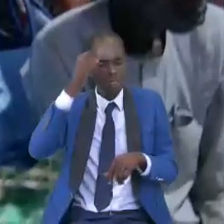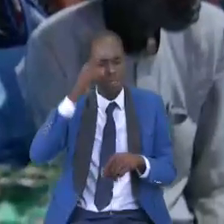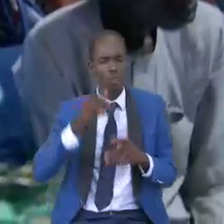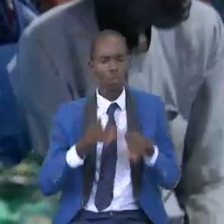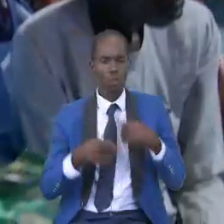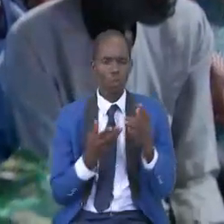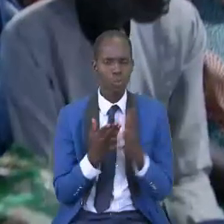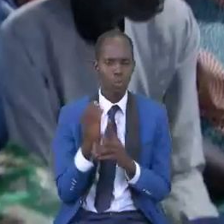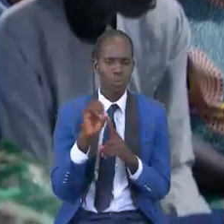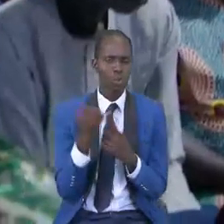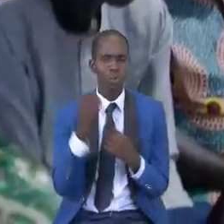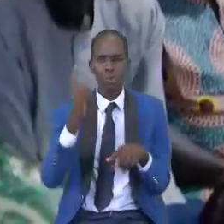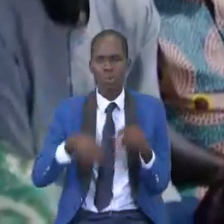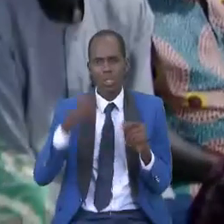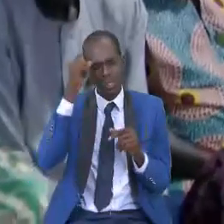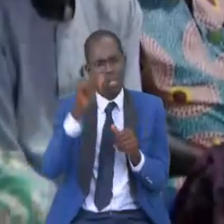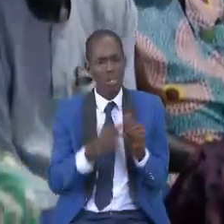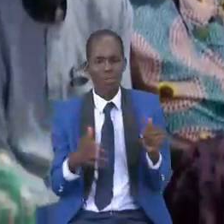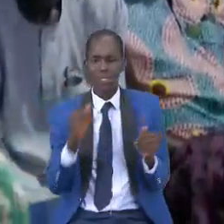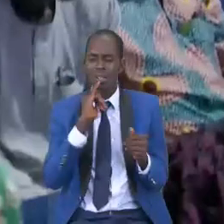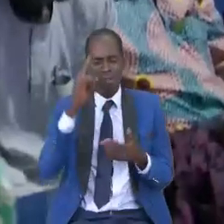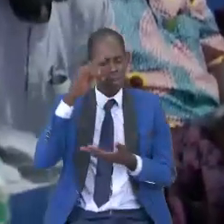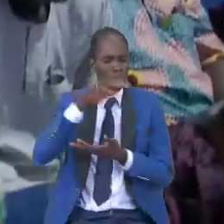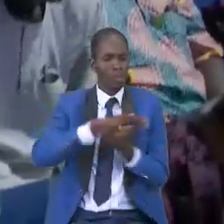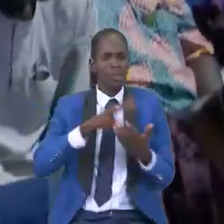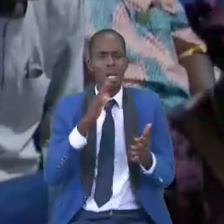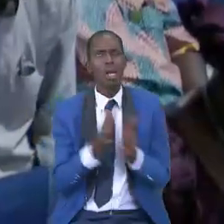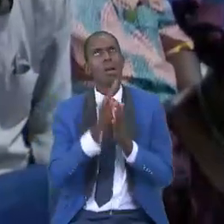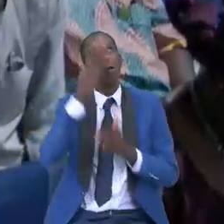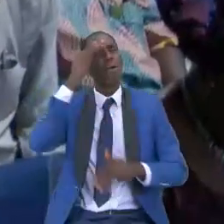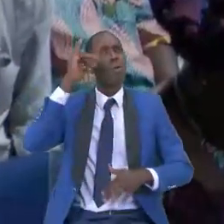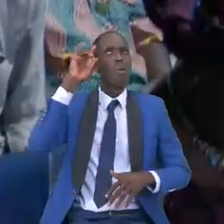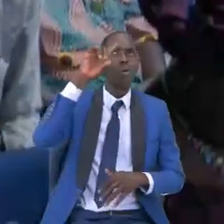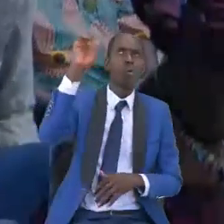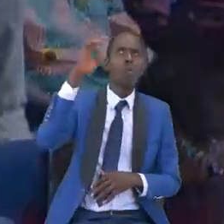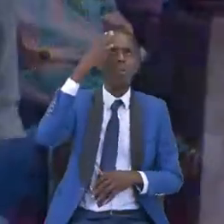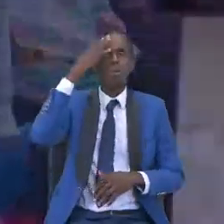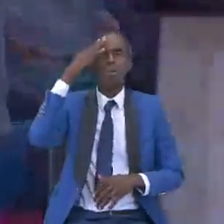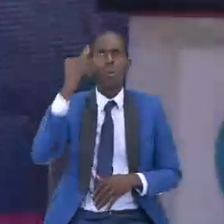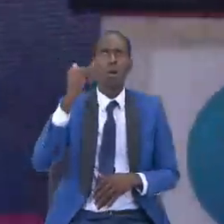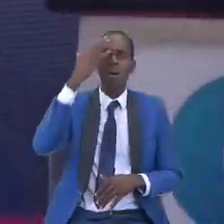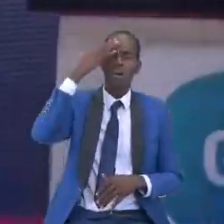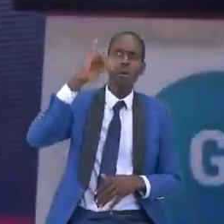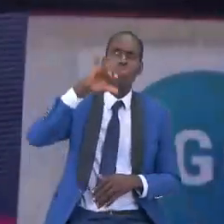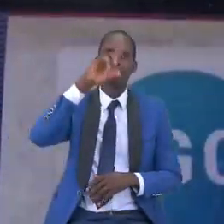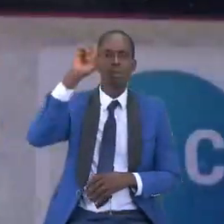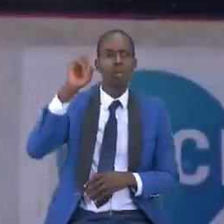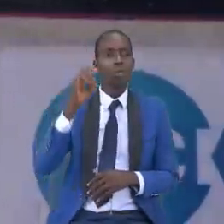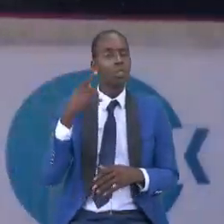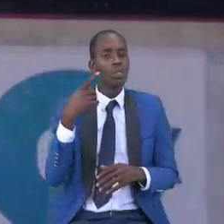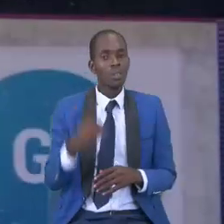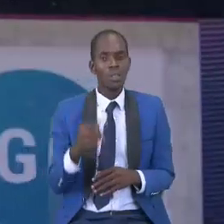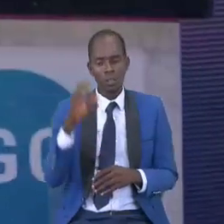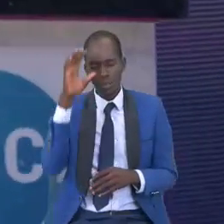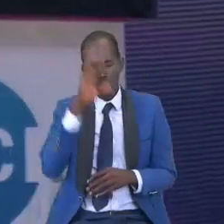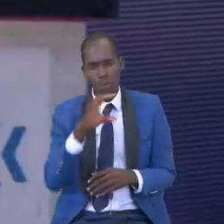saying, But why? The search for the source of diverse suffering. Look at verse 8. In verse